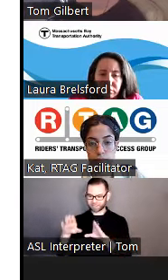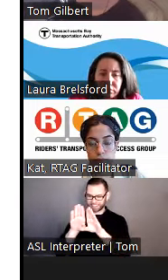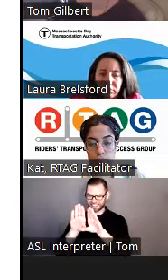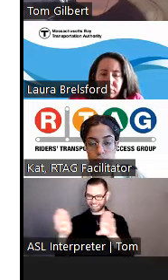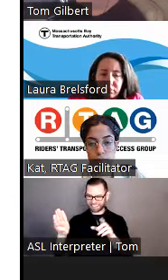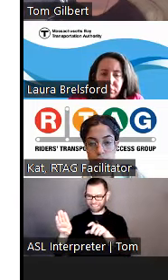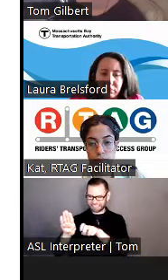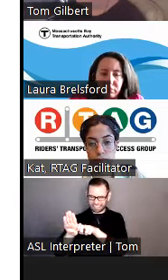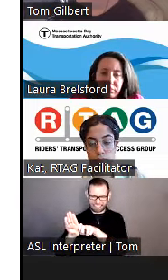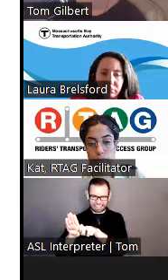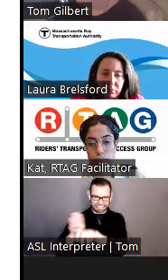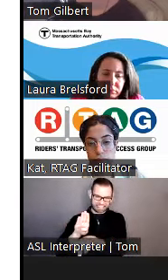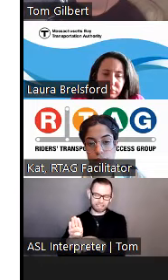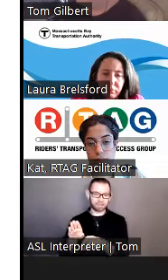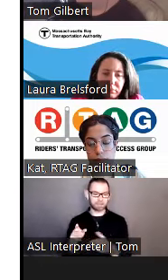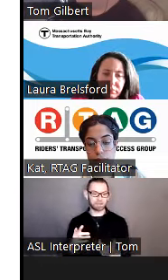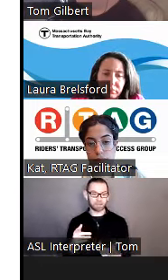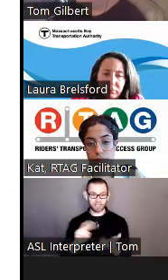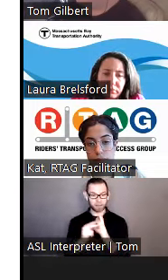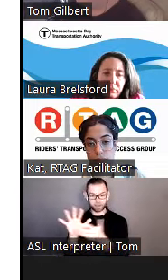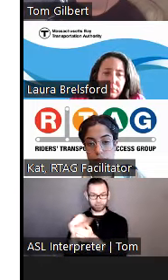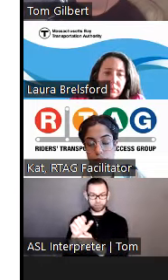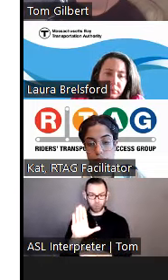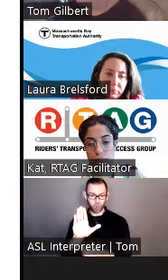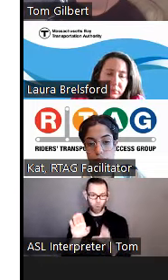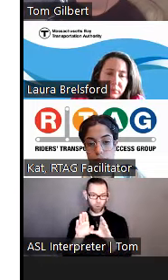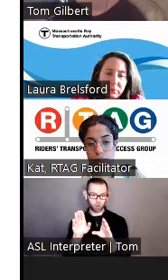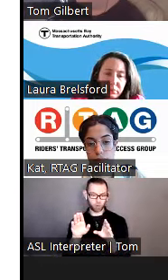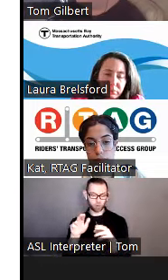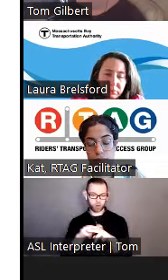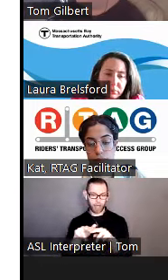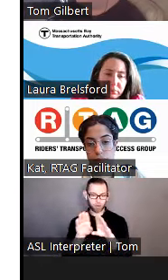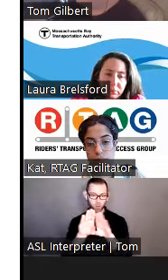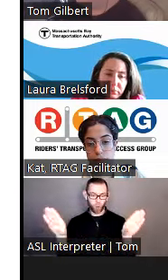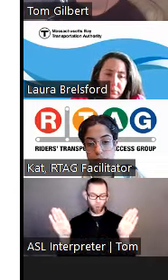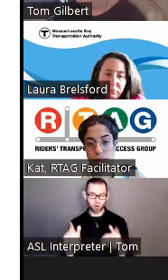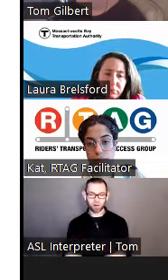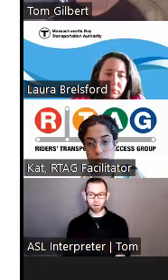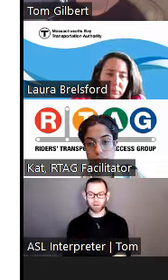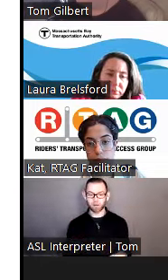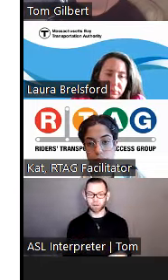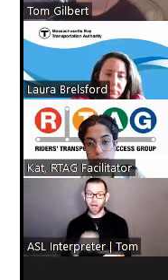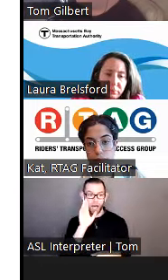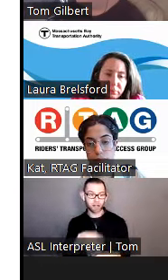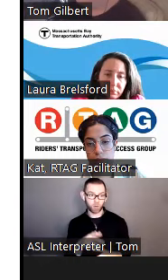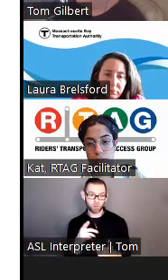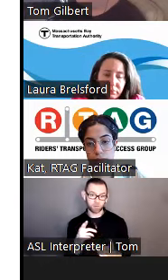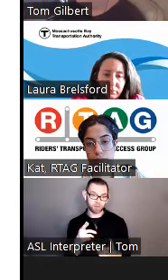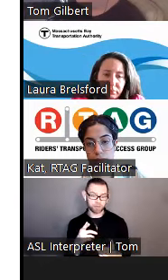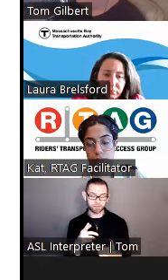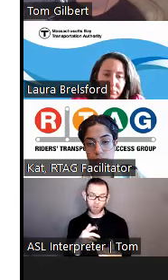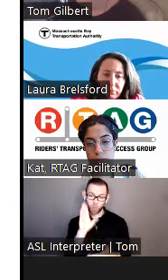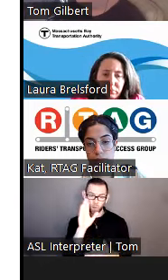that there were 2 doors on the inside that opened up. It would be nice if all of your